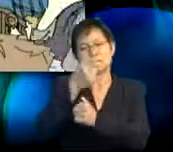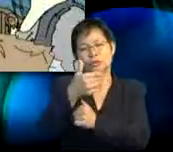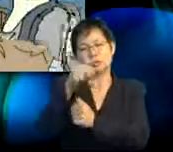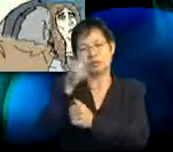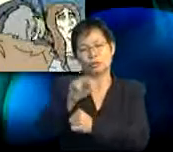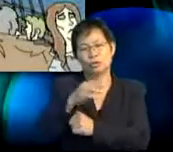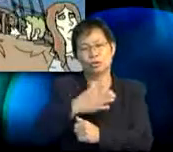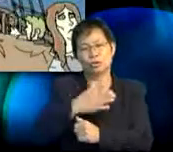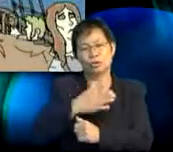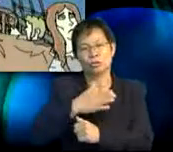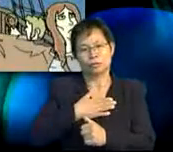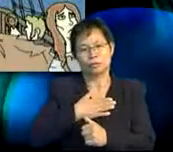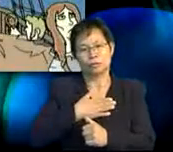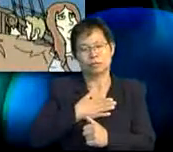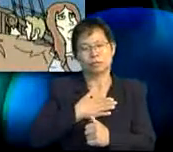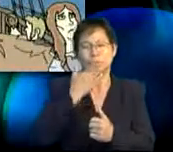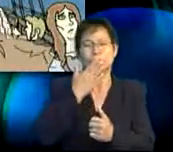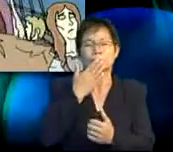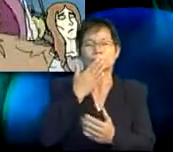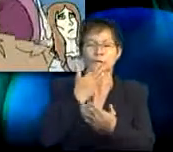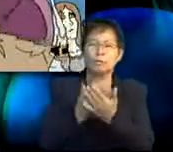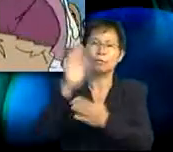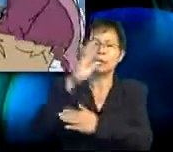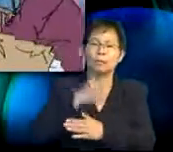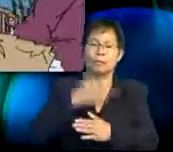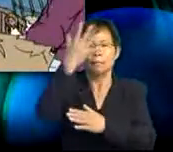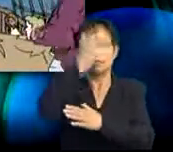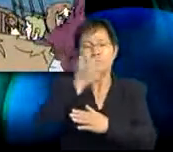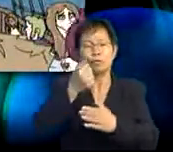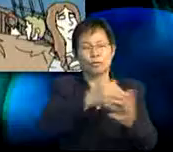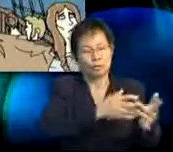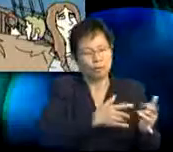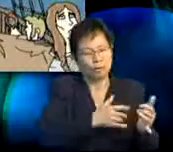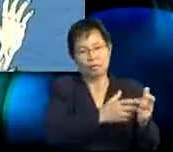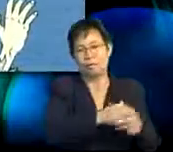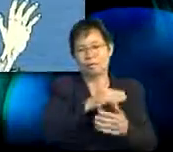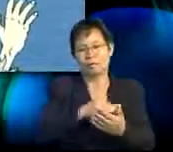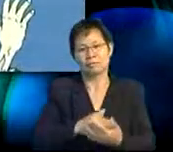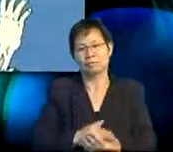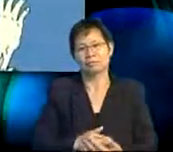Goodbye, my beautiful island. I will never forget you both.